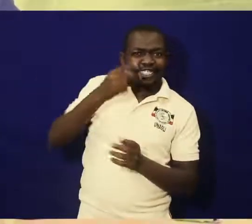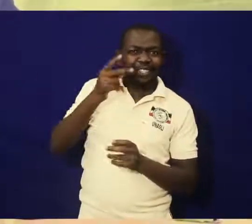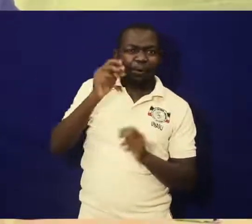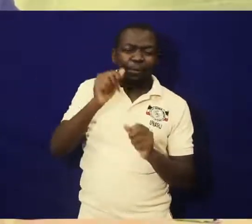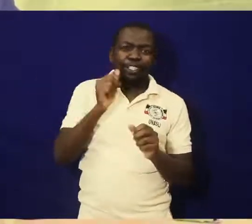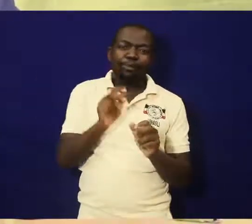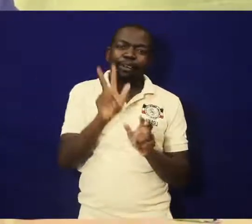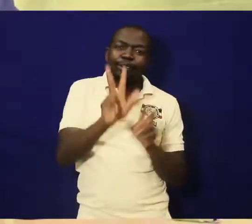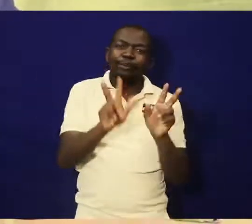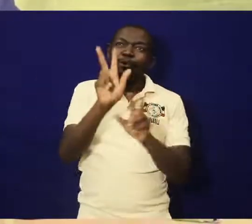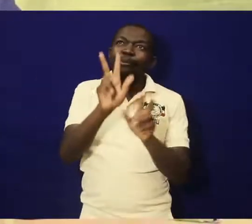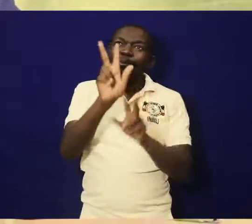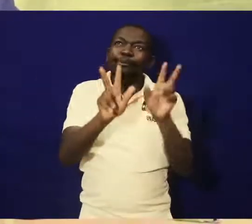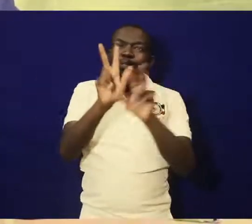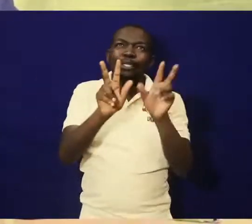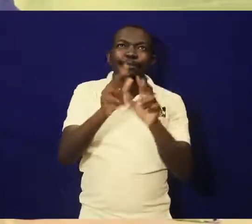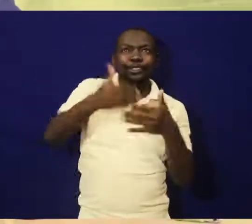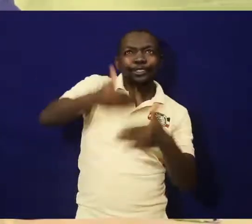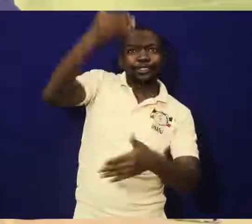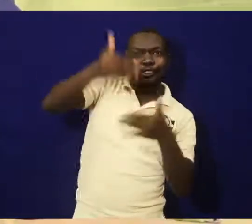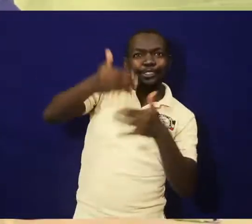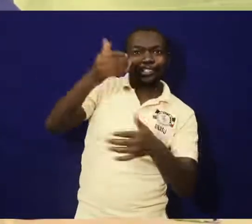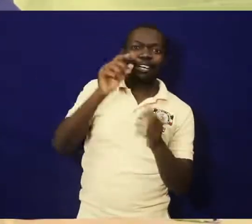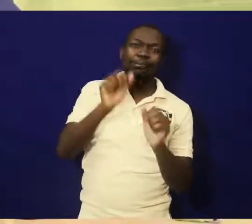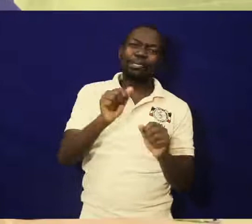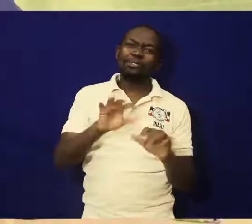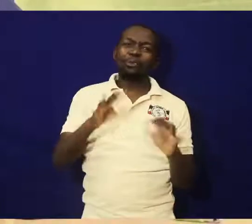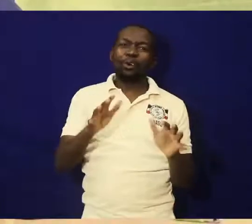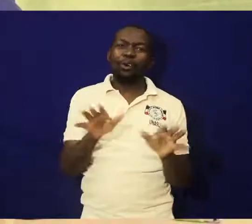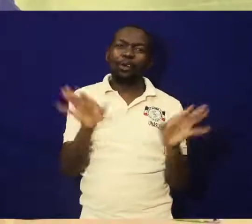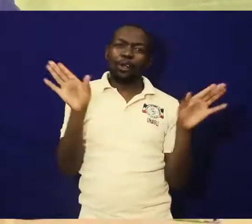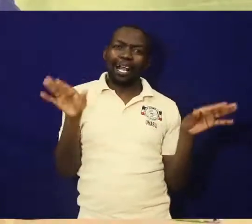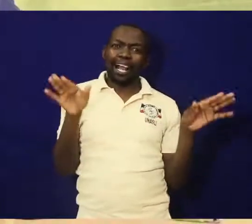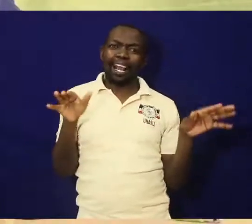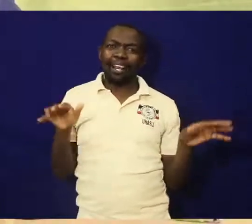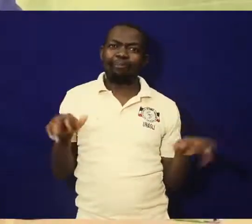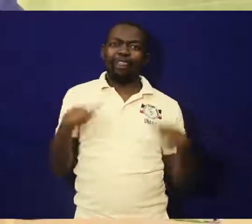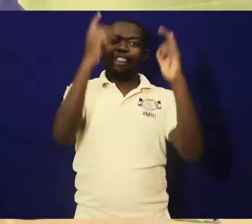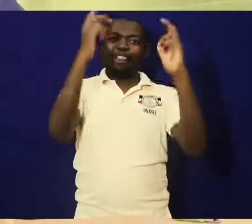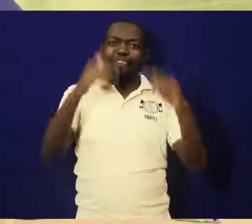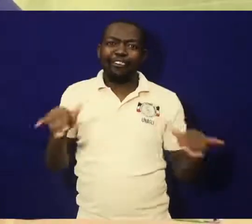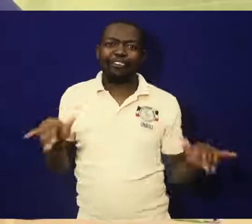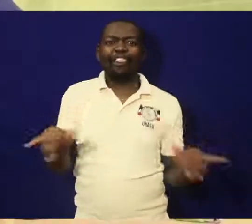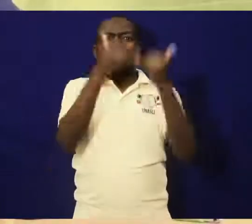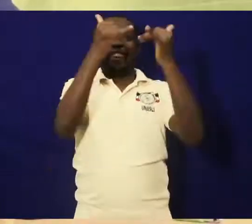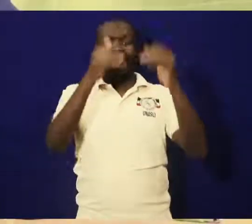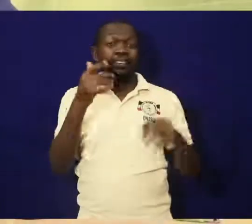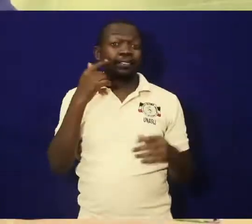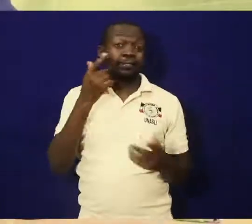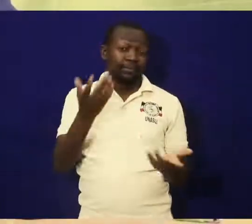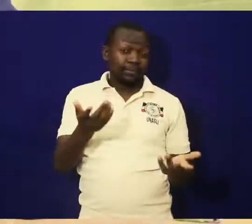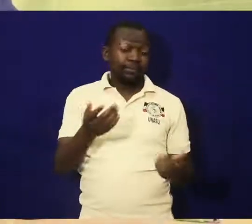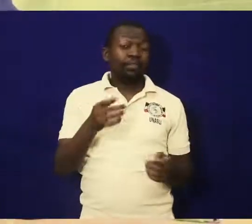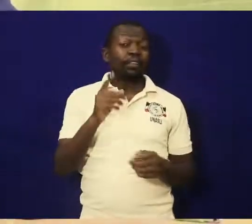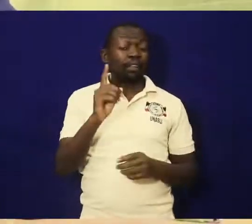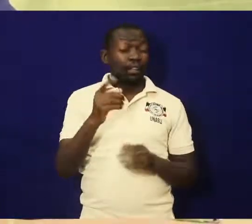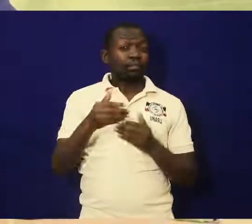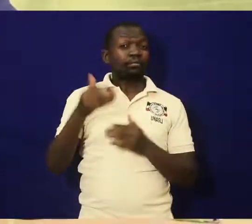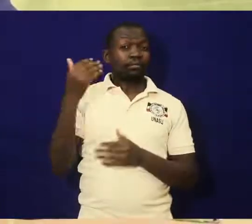On the top of the house fighting, or bats, something like that. Now, there was once a